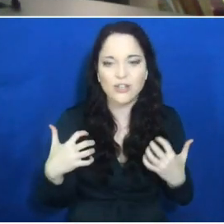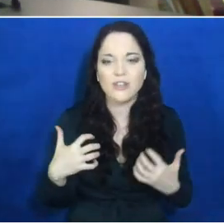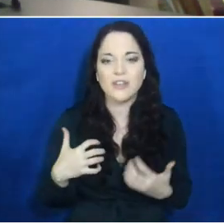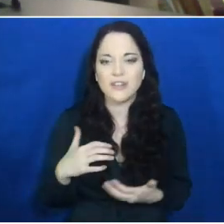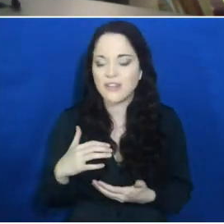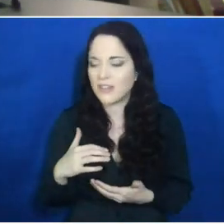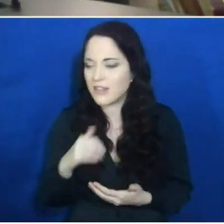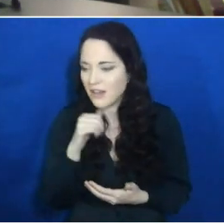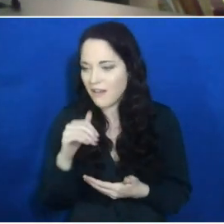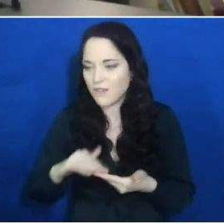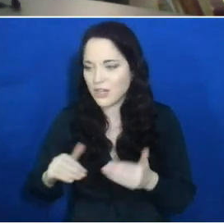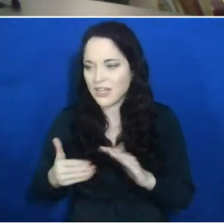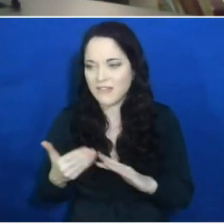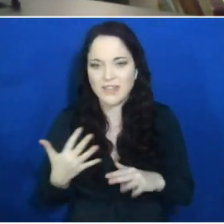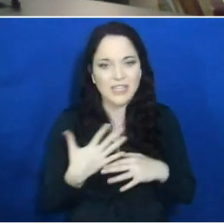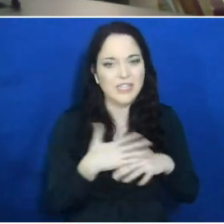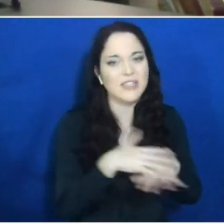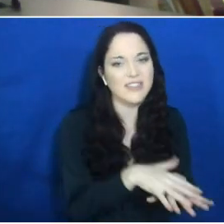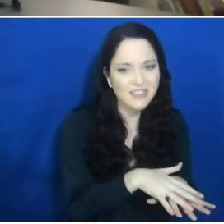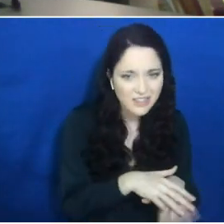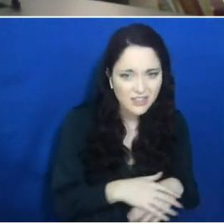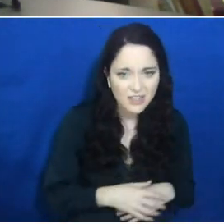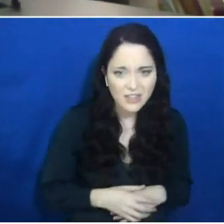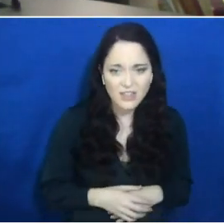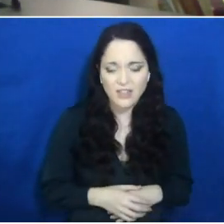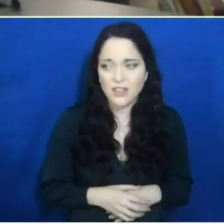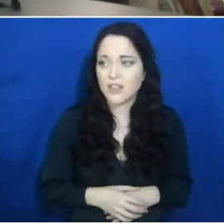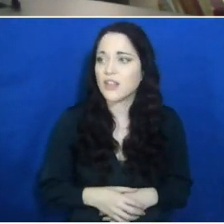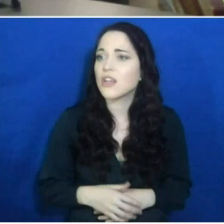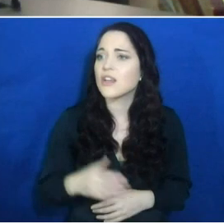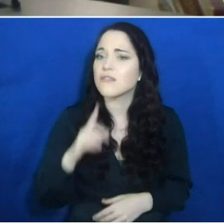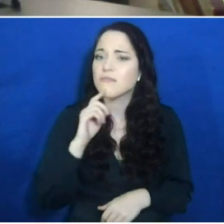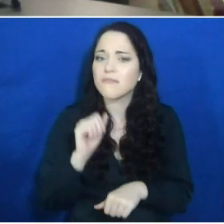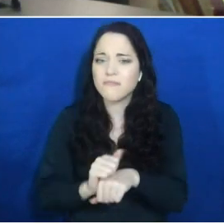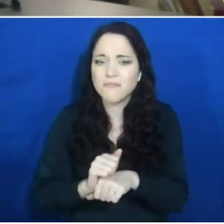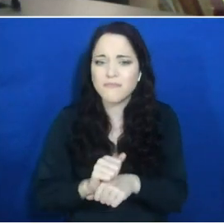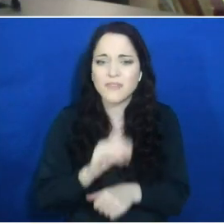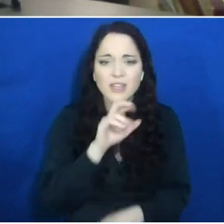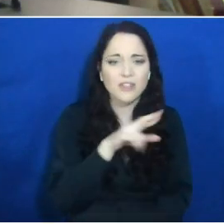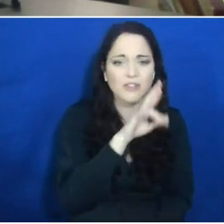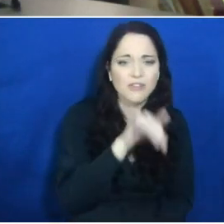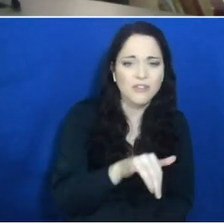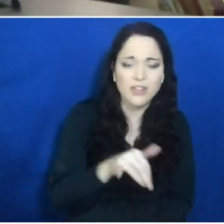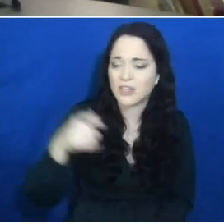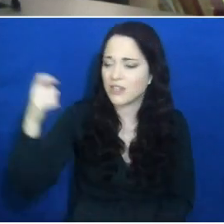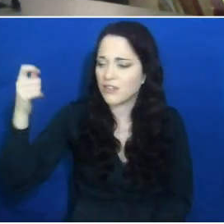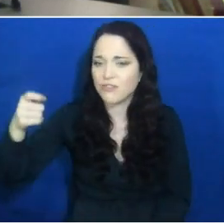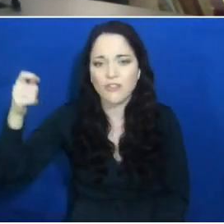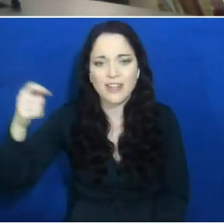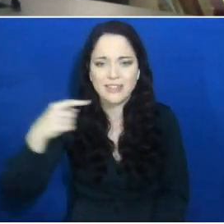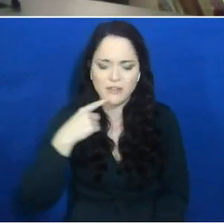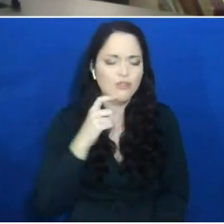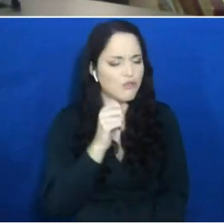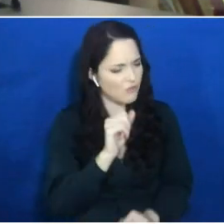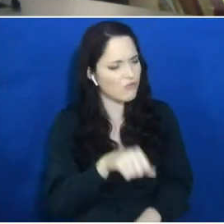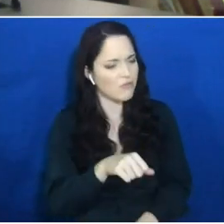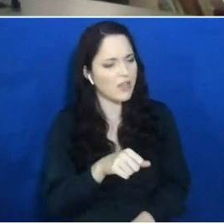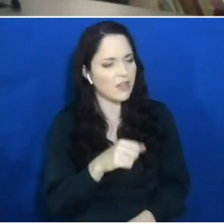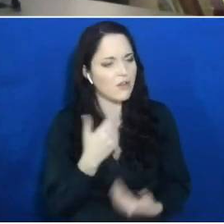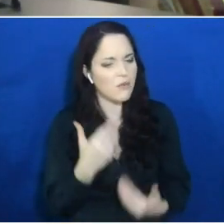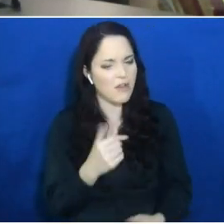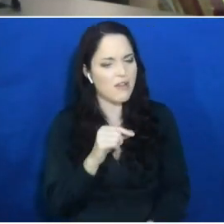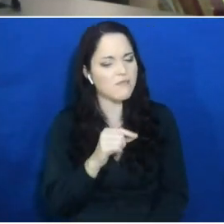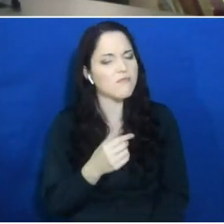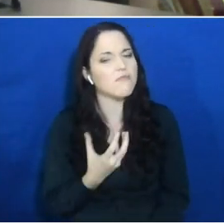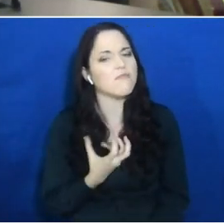Even when the jury and the judge say you've got a right to hold a grudge, it's the whisper in your ear saying set